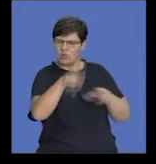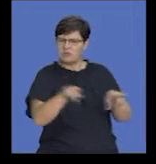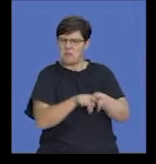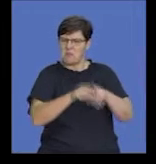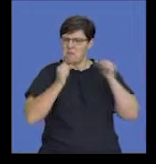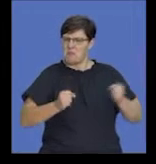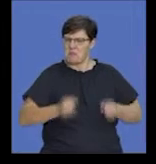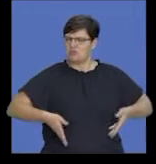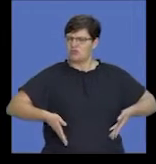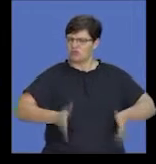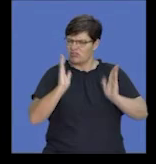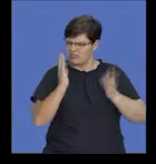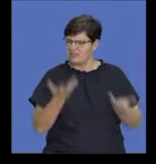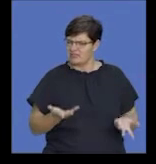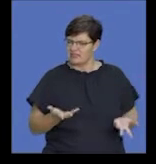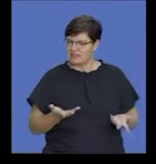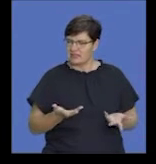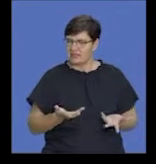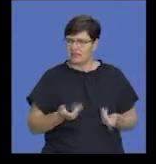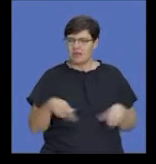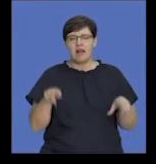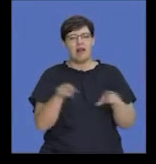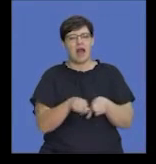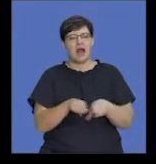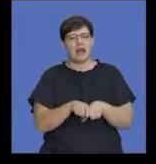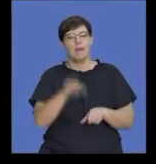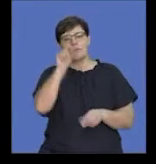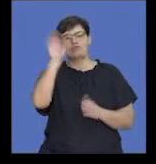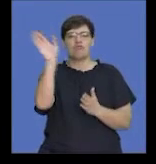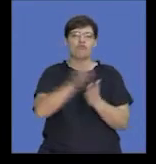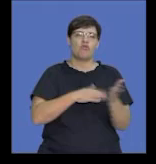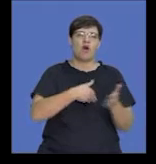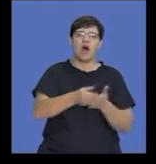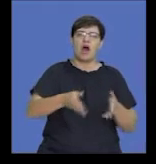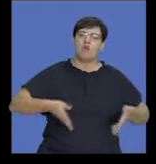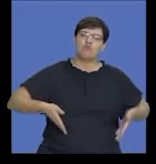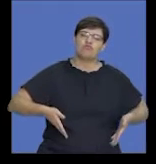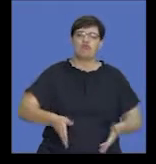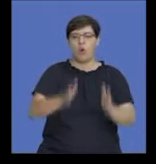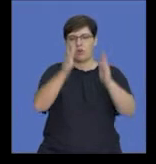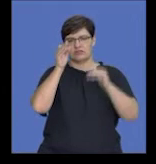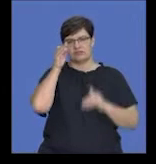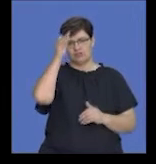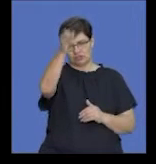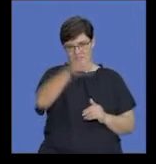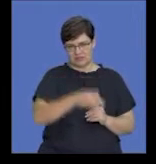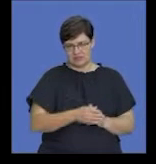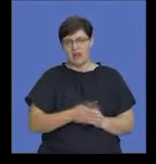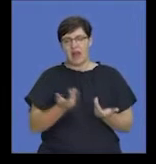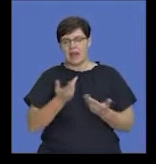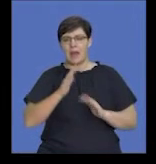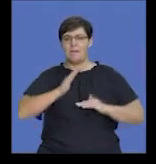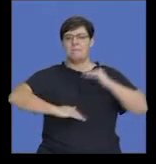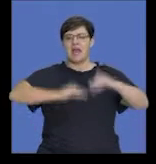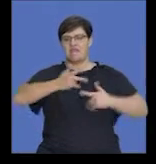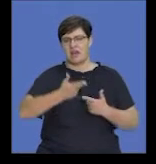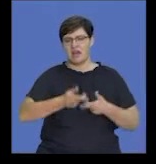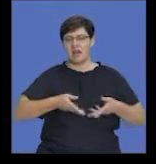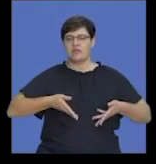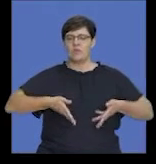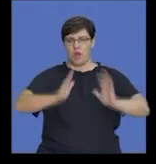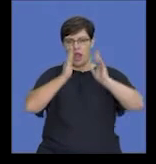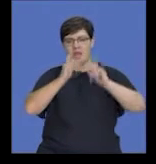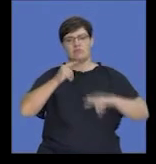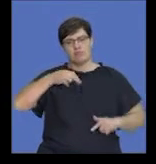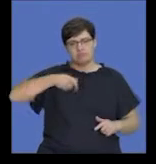road, a street, okay? So it looks like someone is painting, or what we would say paving the way for this